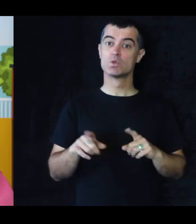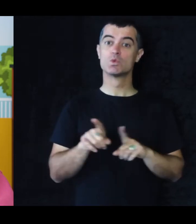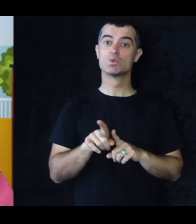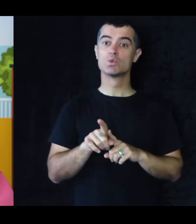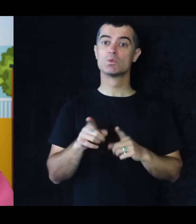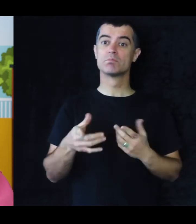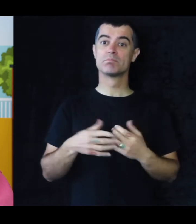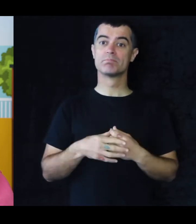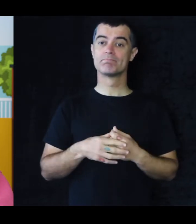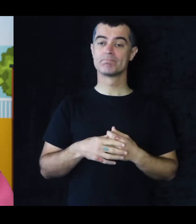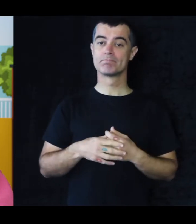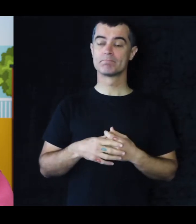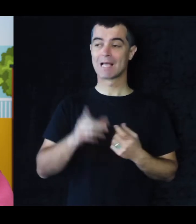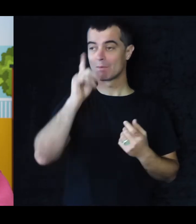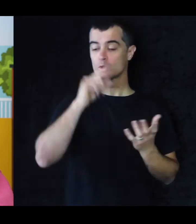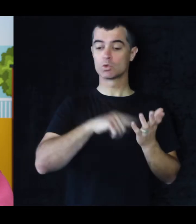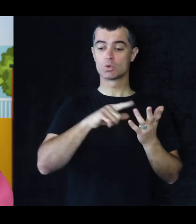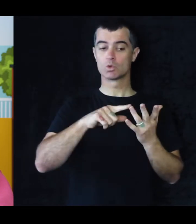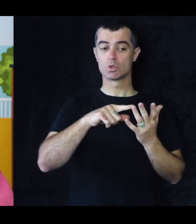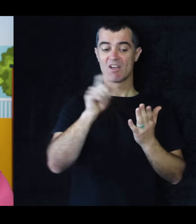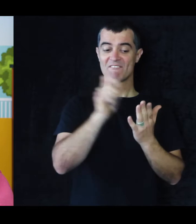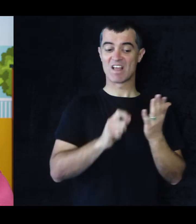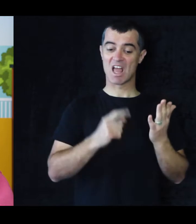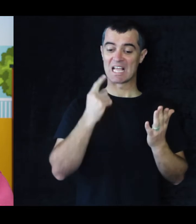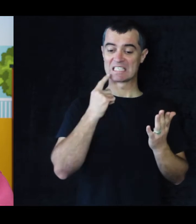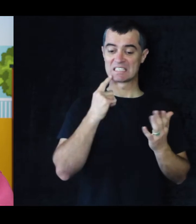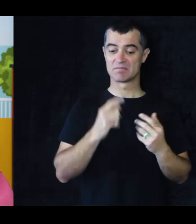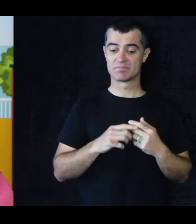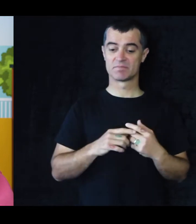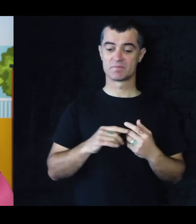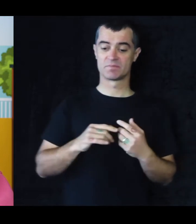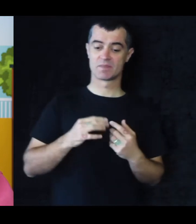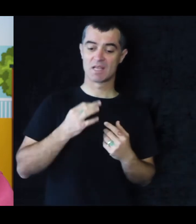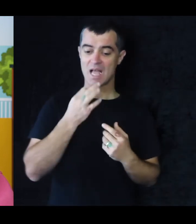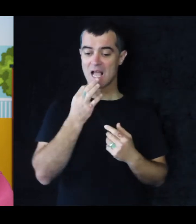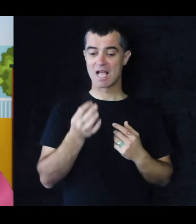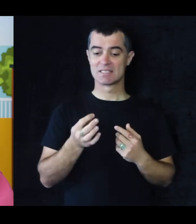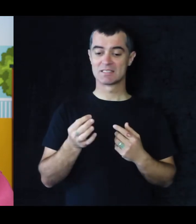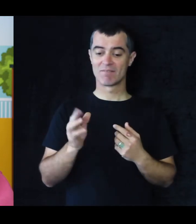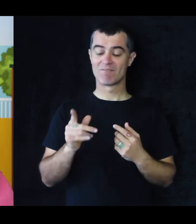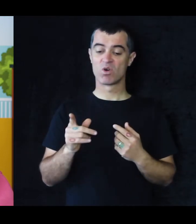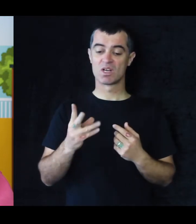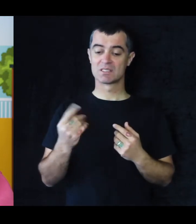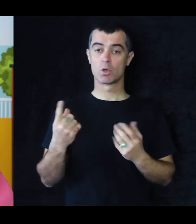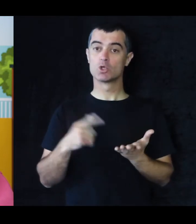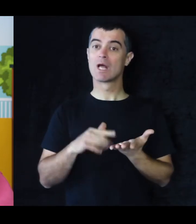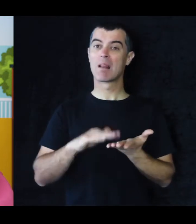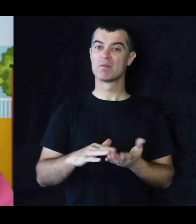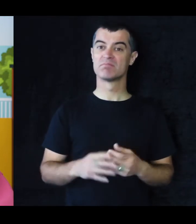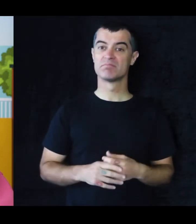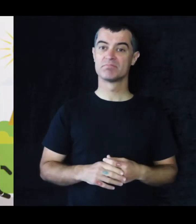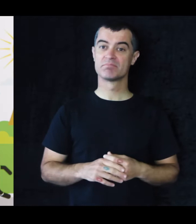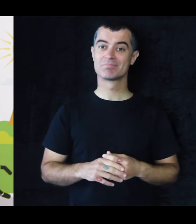and be able to fill them out easier instead of asking for someone to help